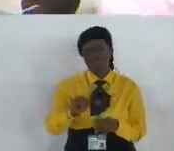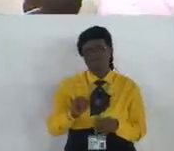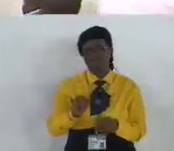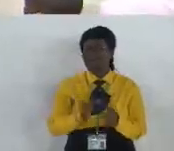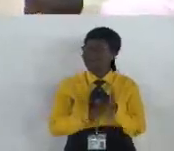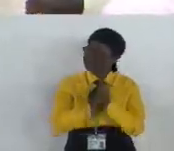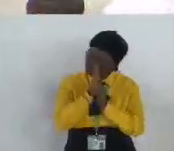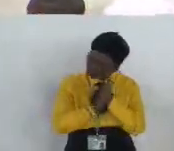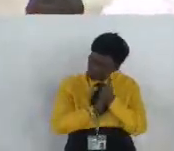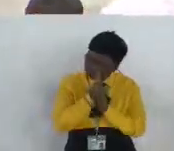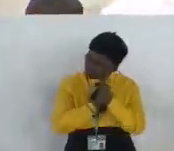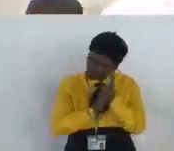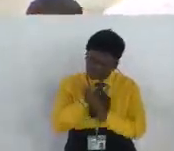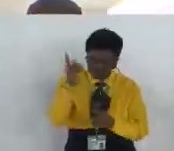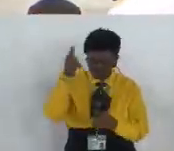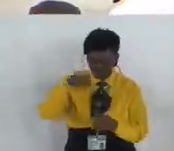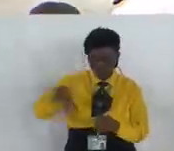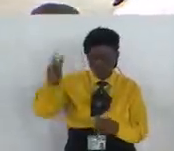Intercede for them, brethren.